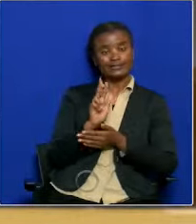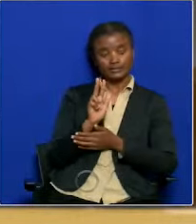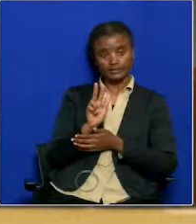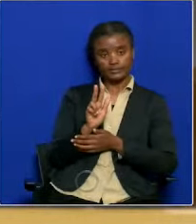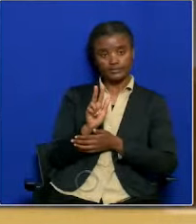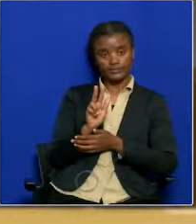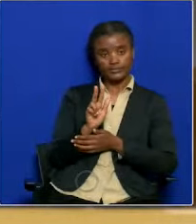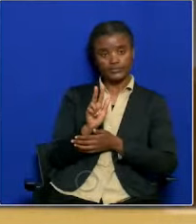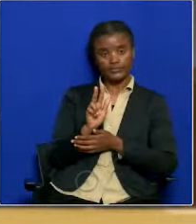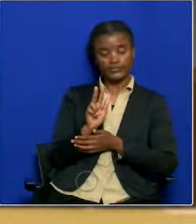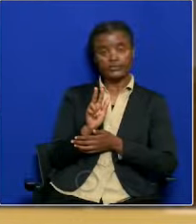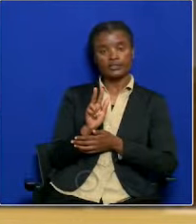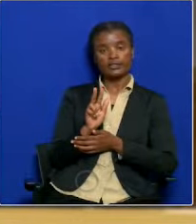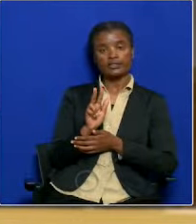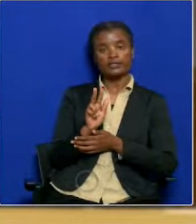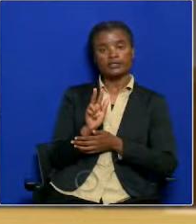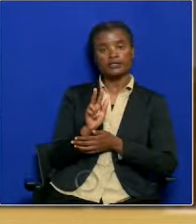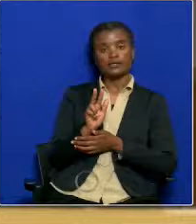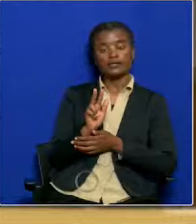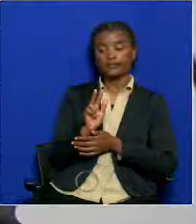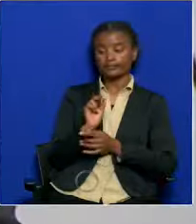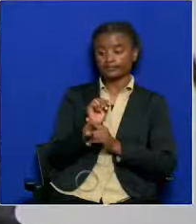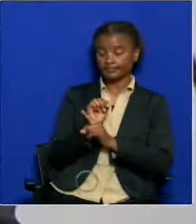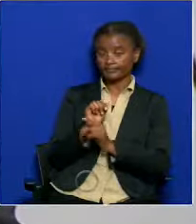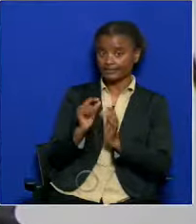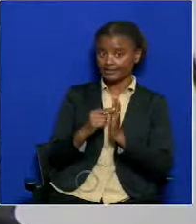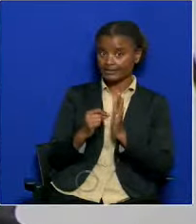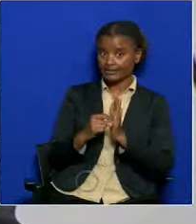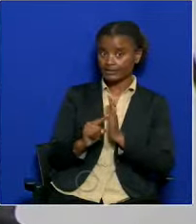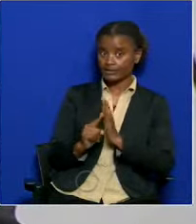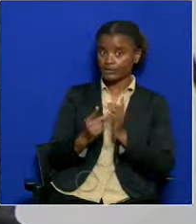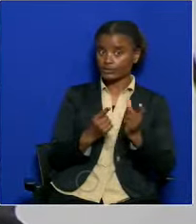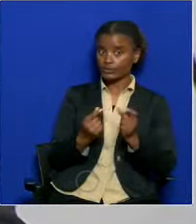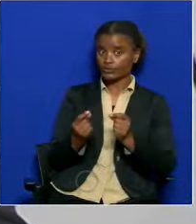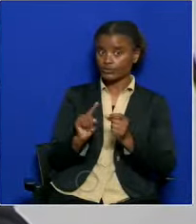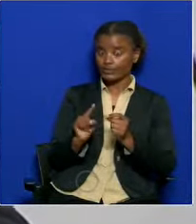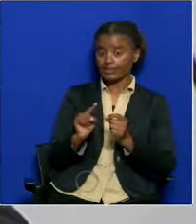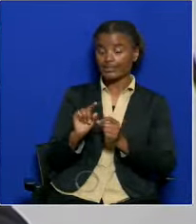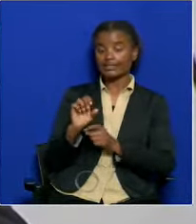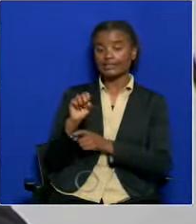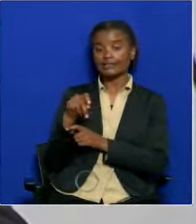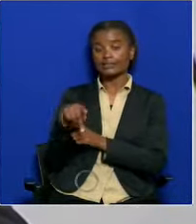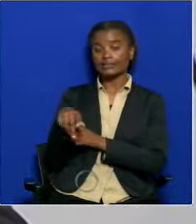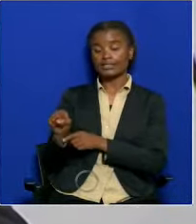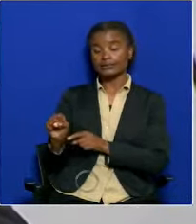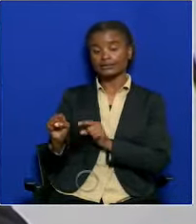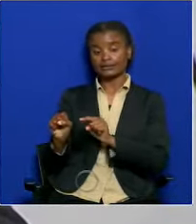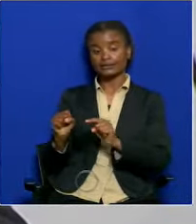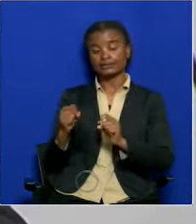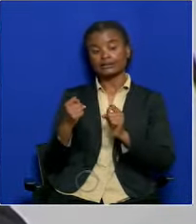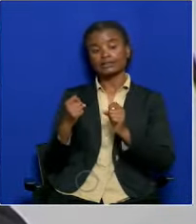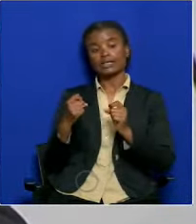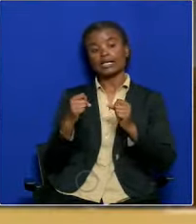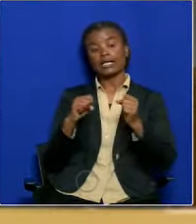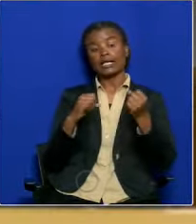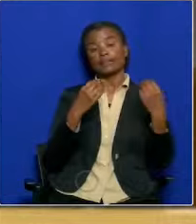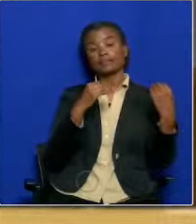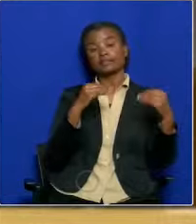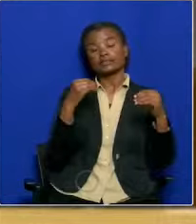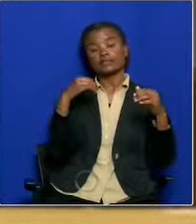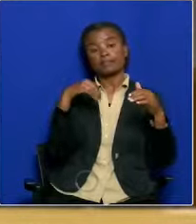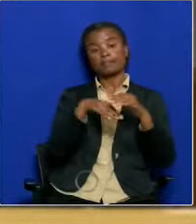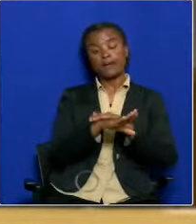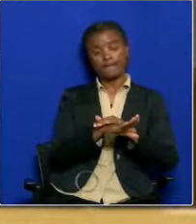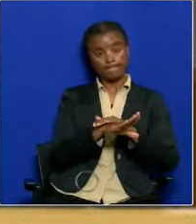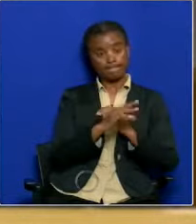18th. And that's the day when they're doing there's a SAPS operation at his business. And Yes. Mr. Nkosi sends you Mr.